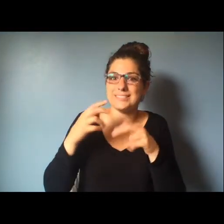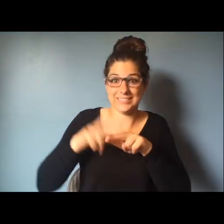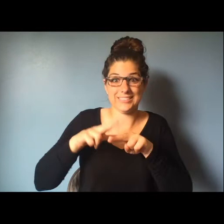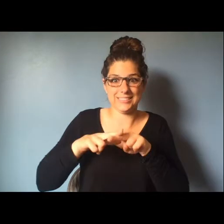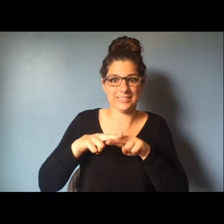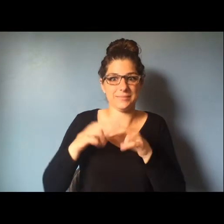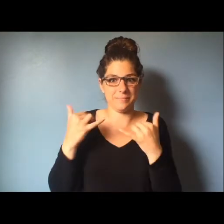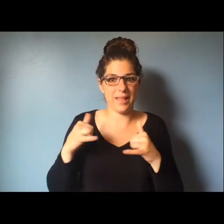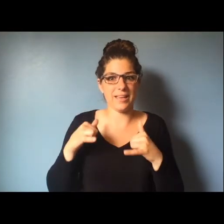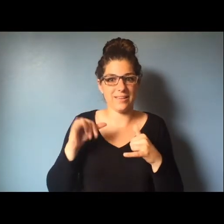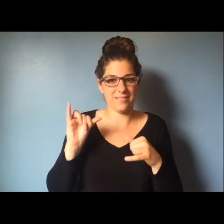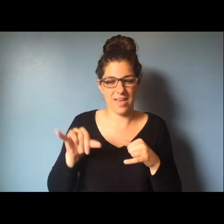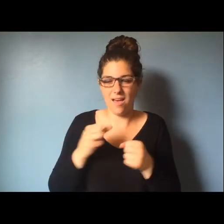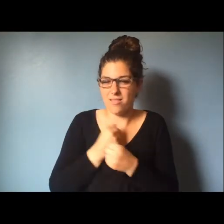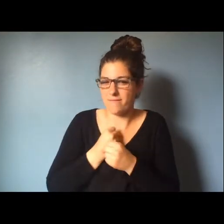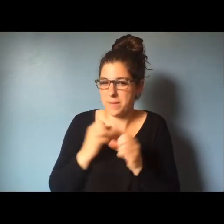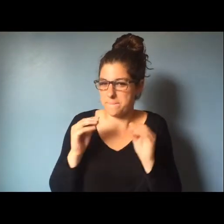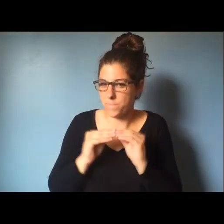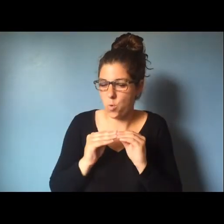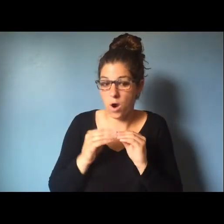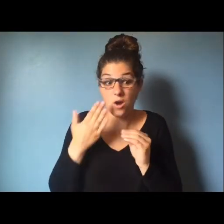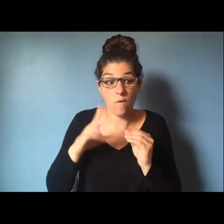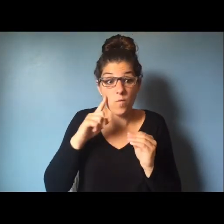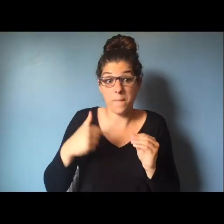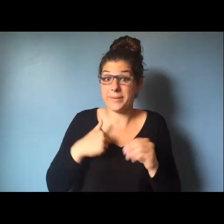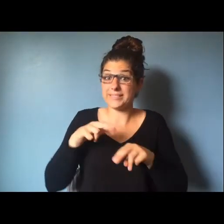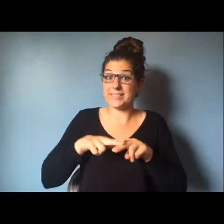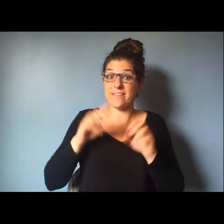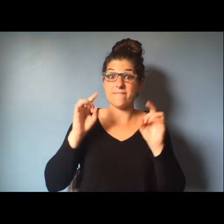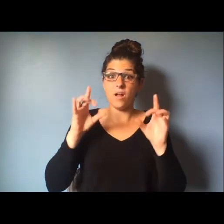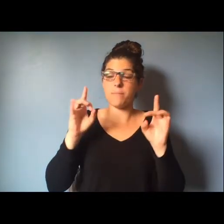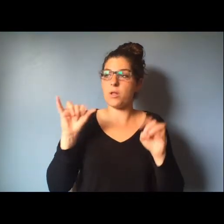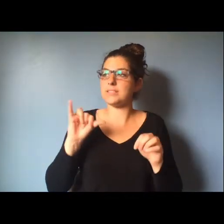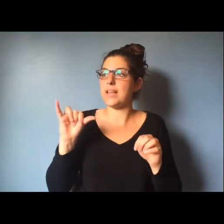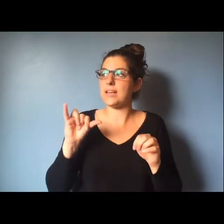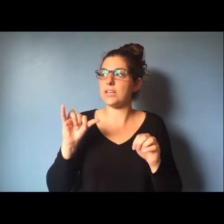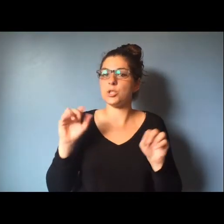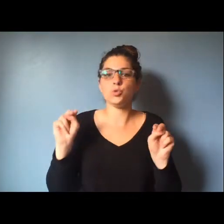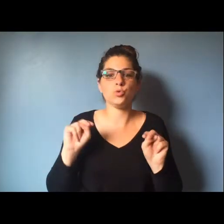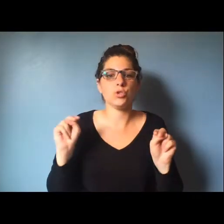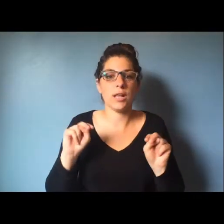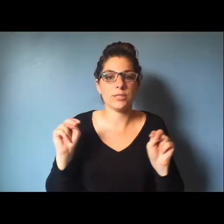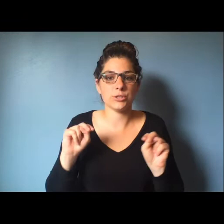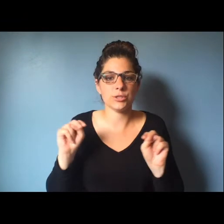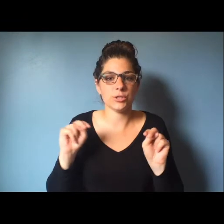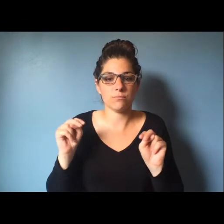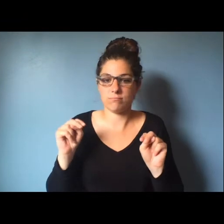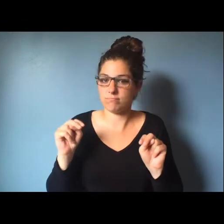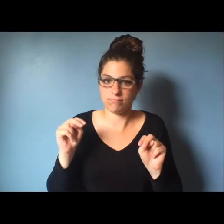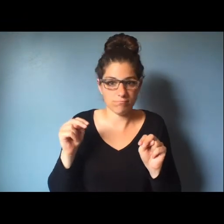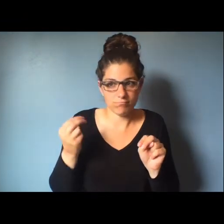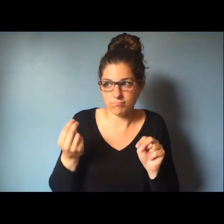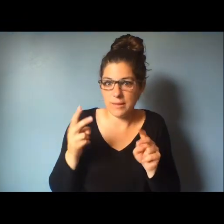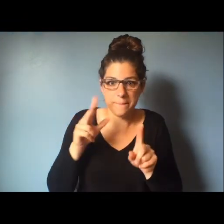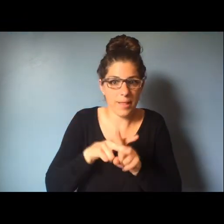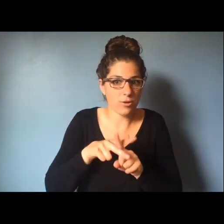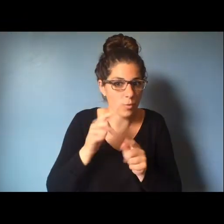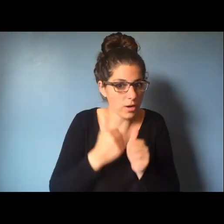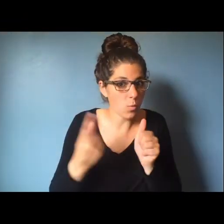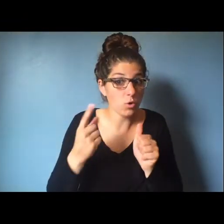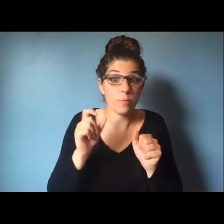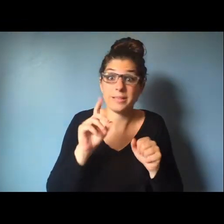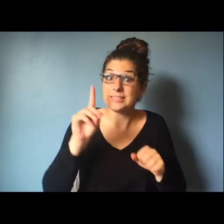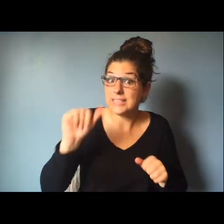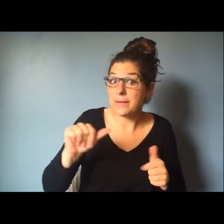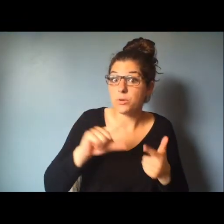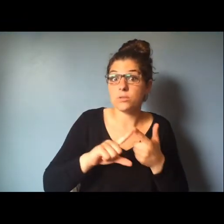And I don't know, for me, sitting volleyball is like the neutralizer. Like it can go for anybody. You can be able-bodied, you can be